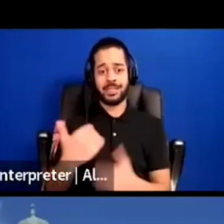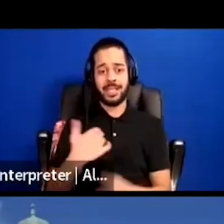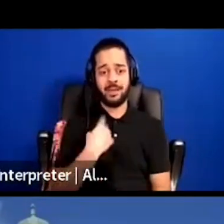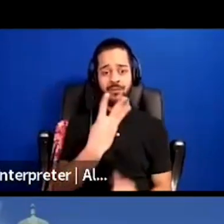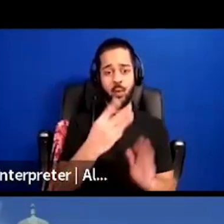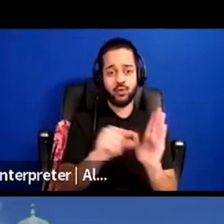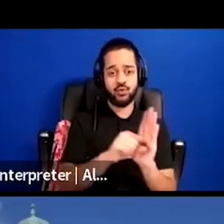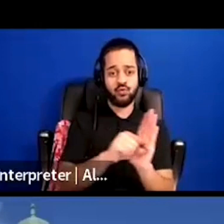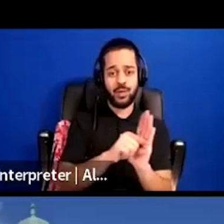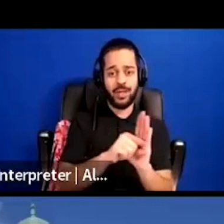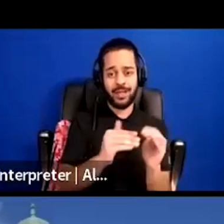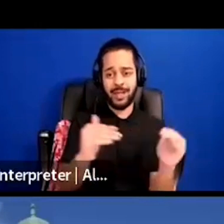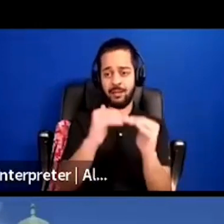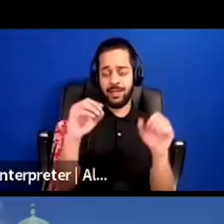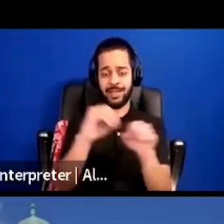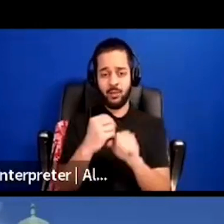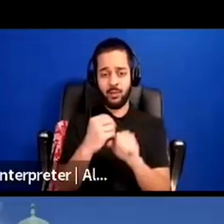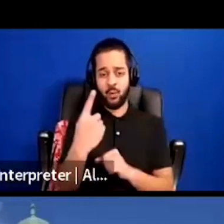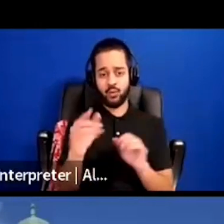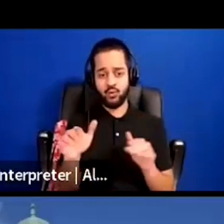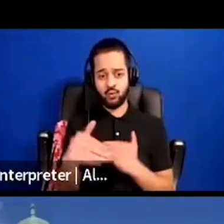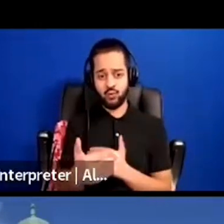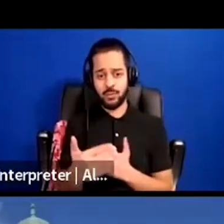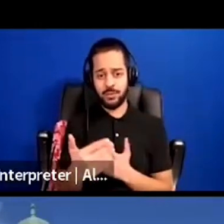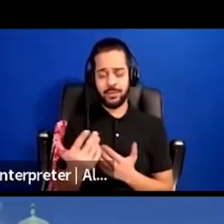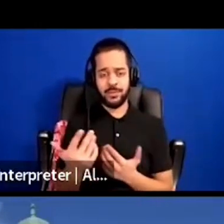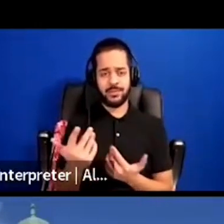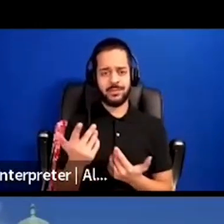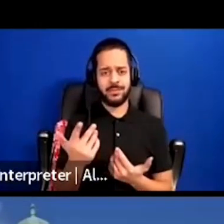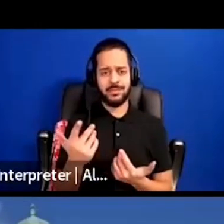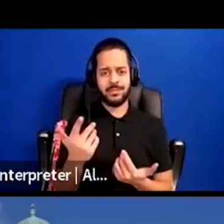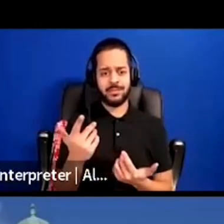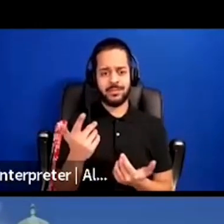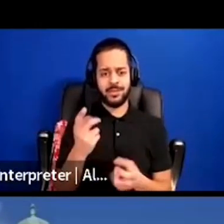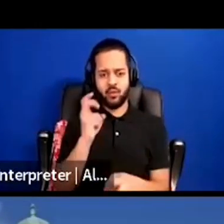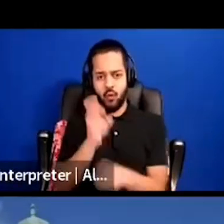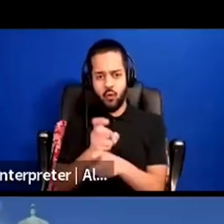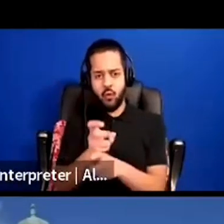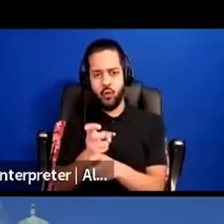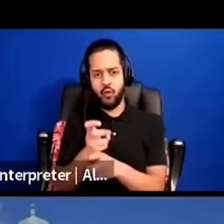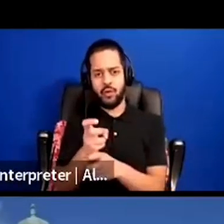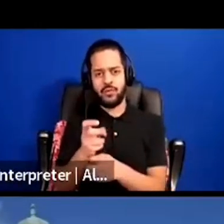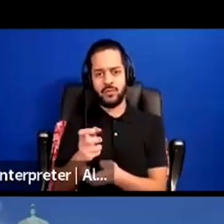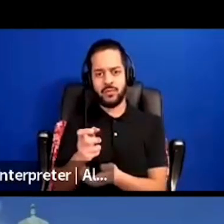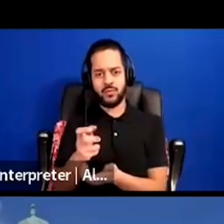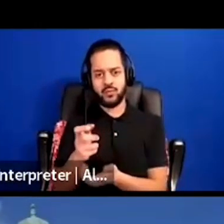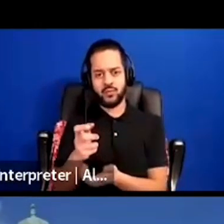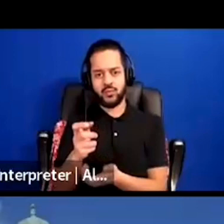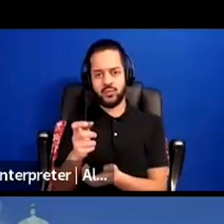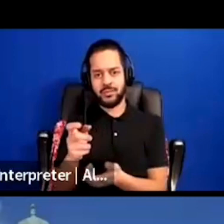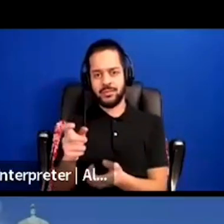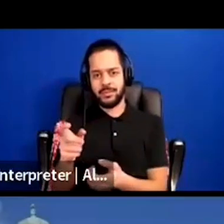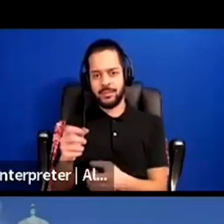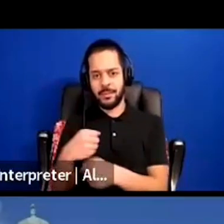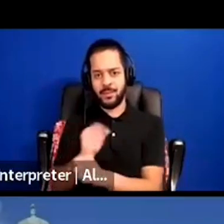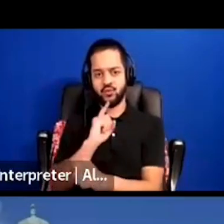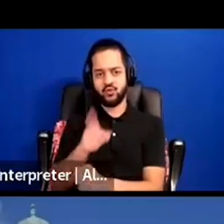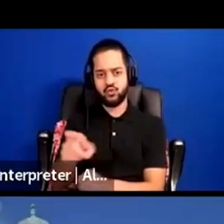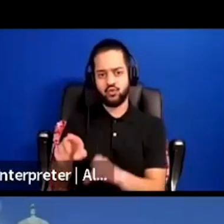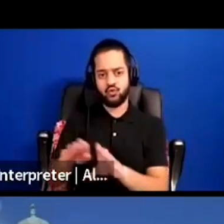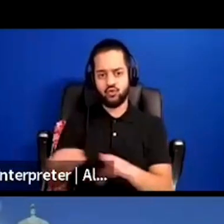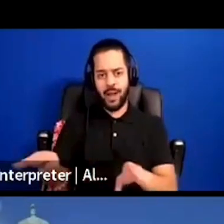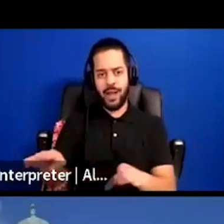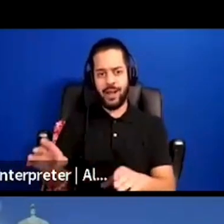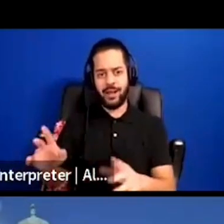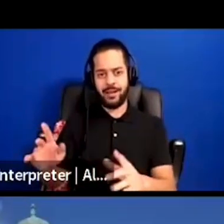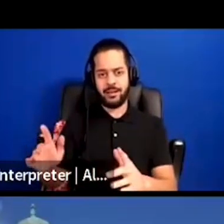room, you're still not going to get that child to get but so far. In an LREA room, when you put